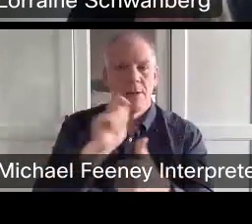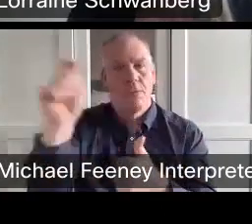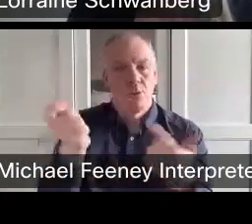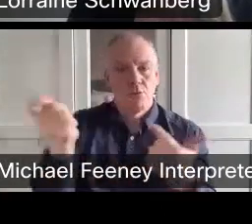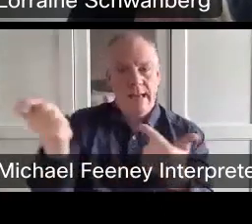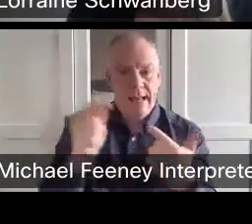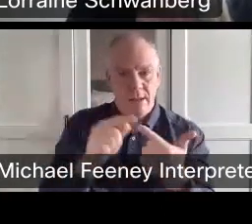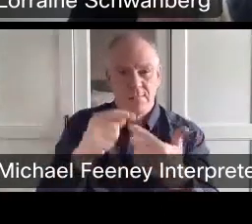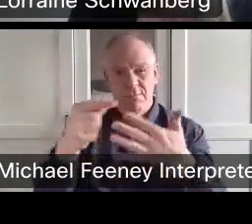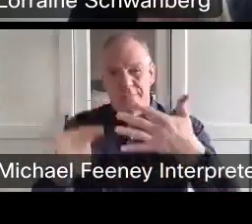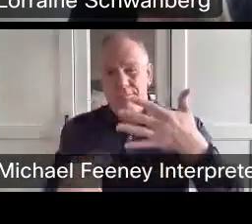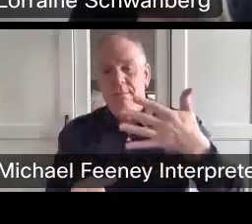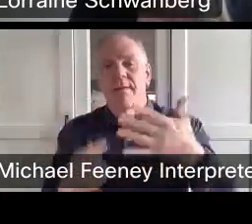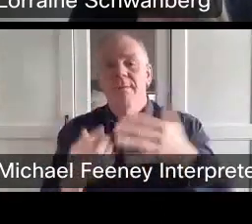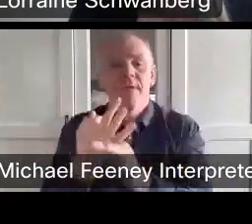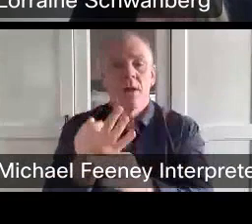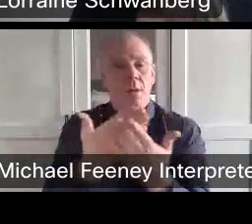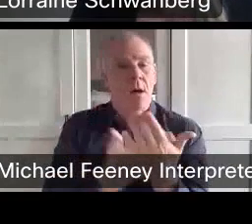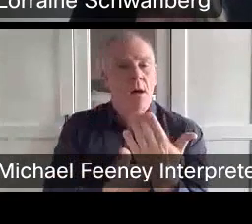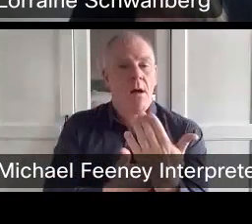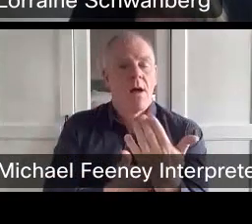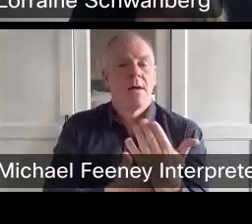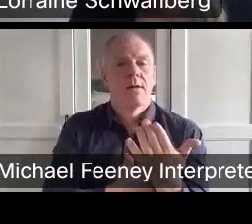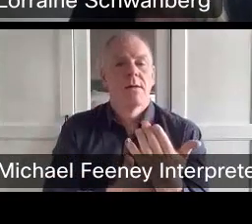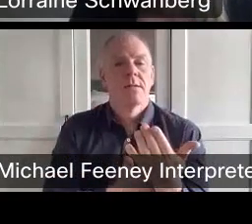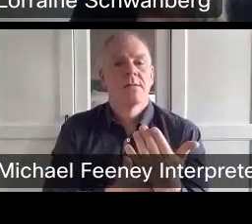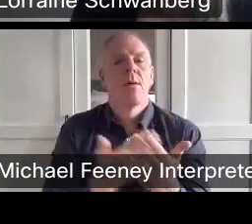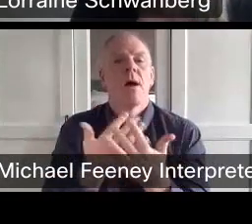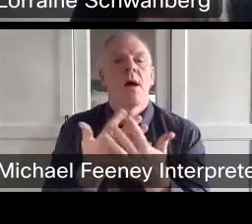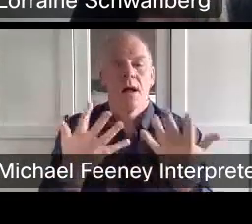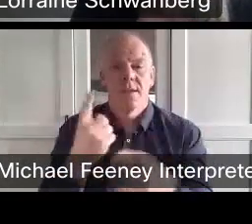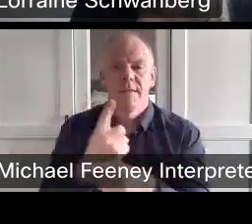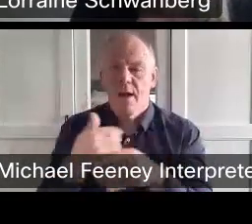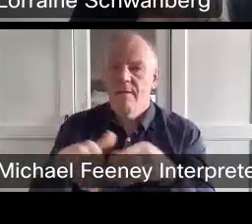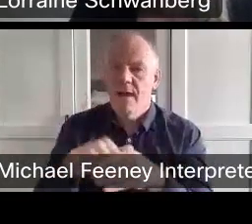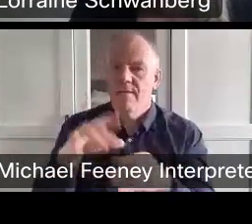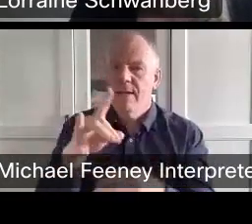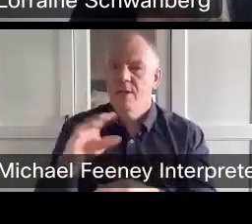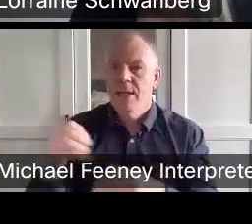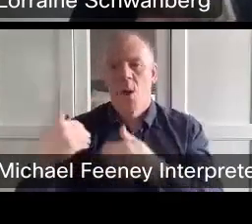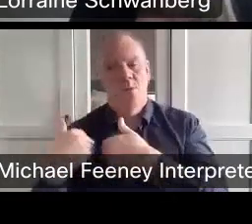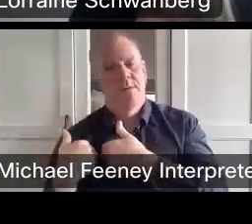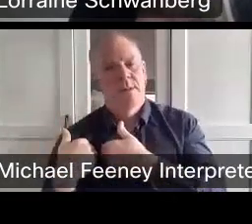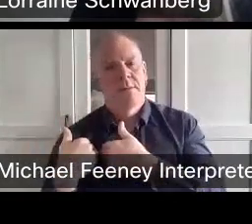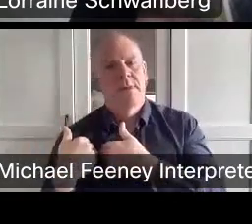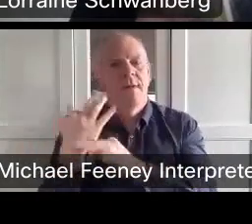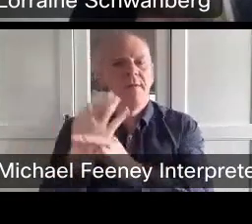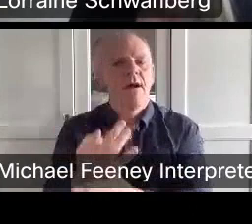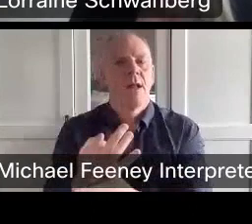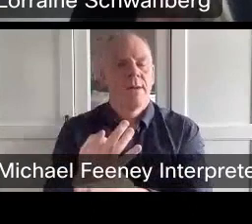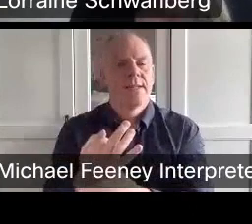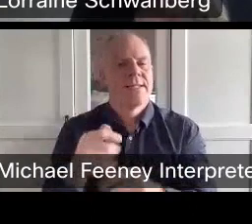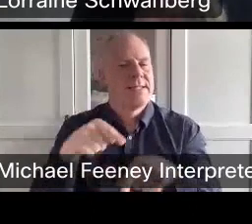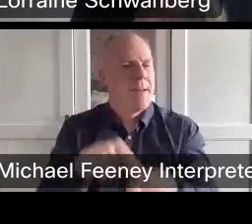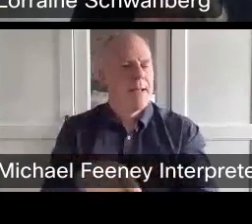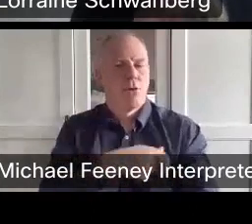and so forth. So again, a lot of kind of onus, I suppose, within the HSE will be in line with roles and